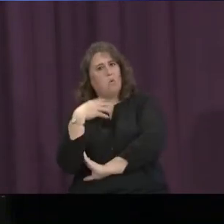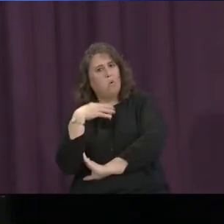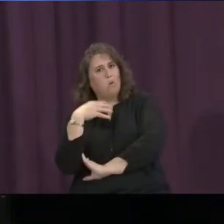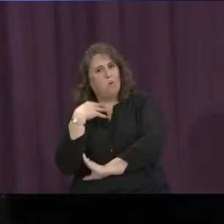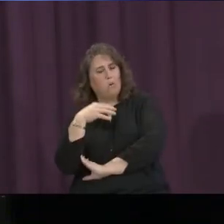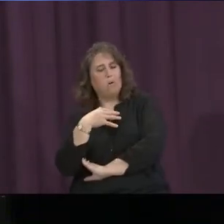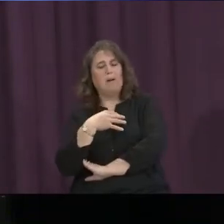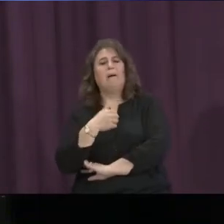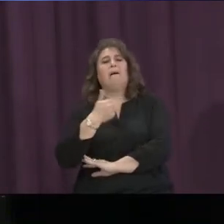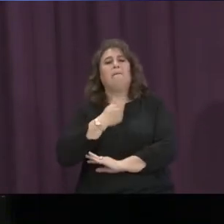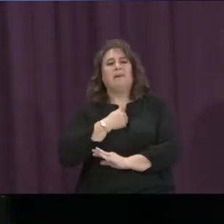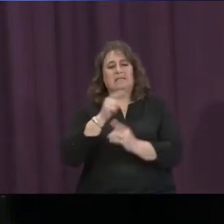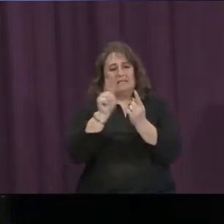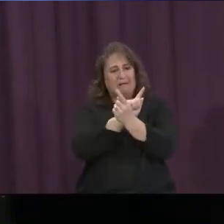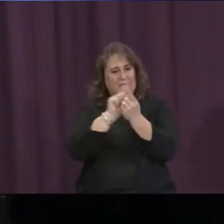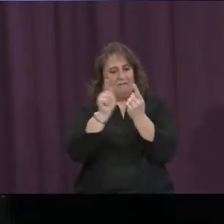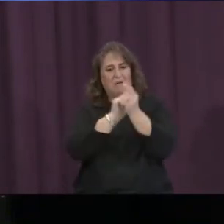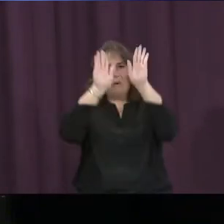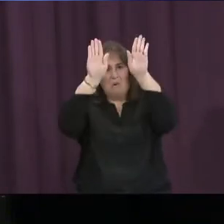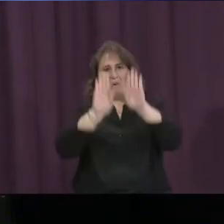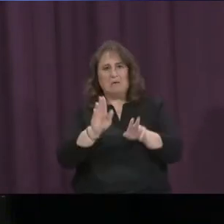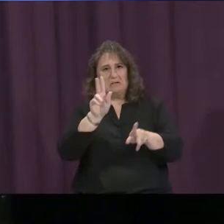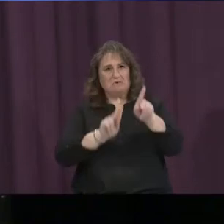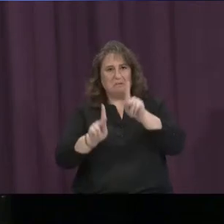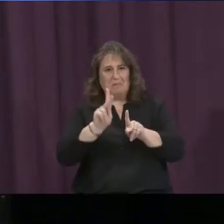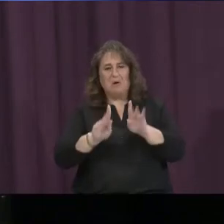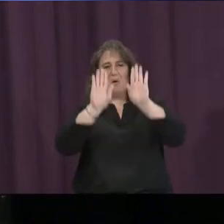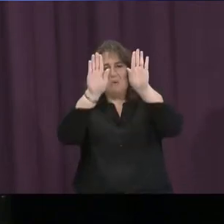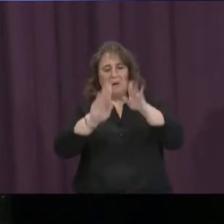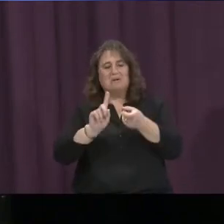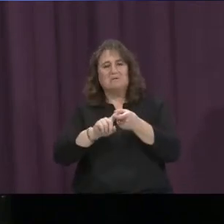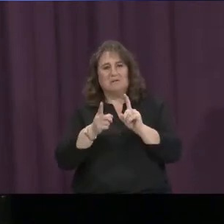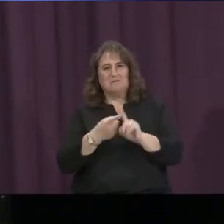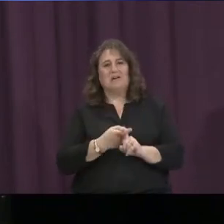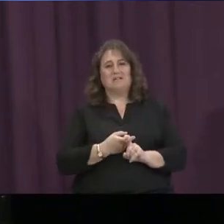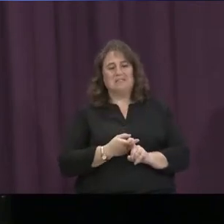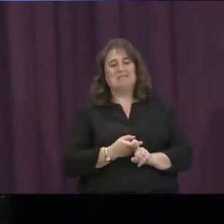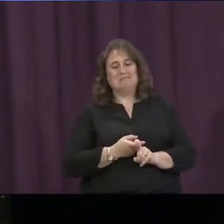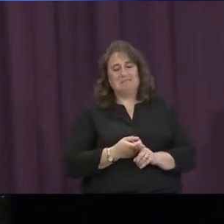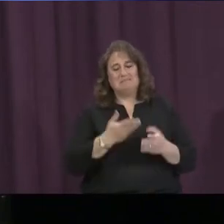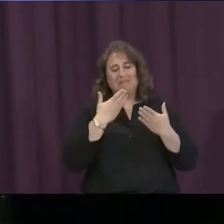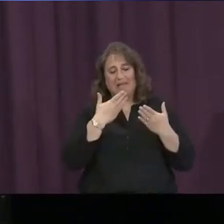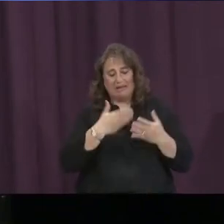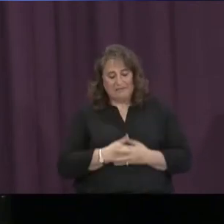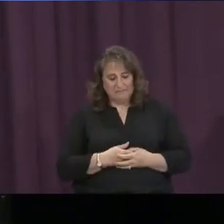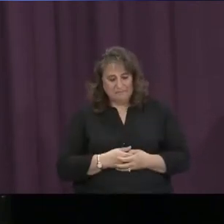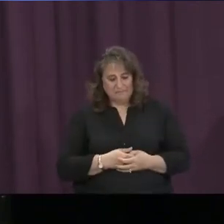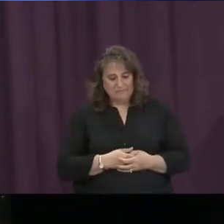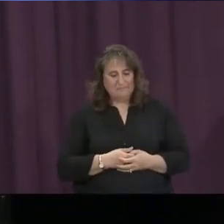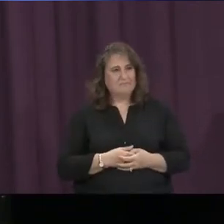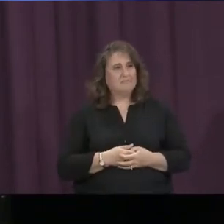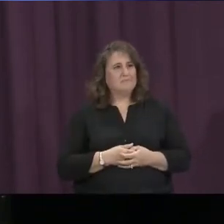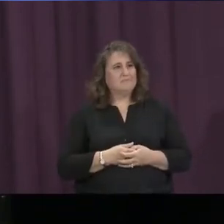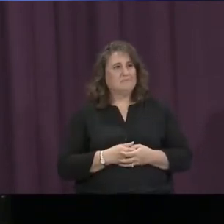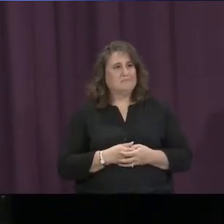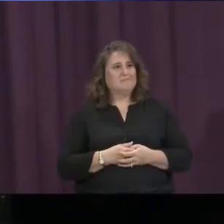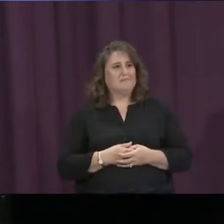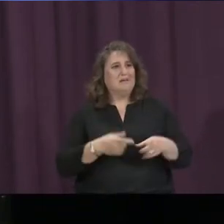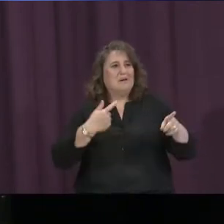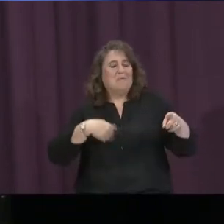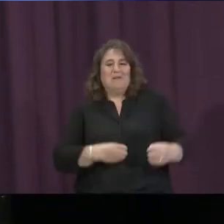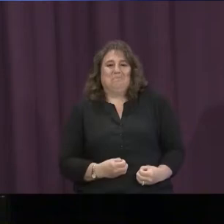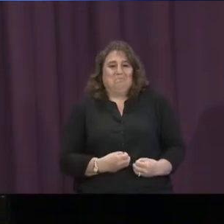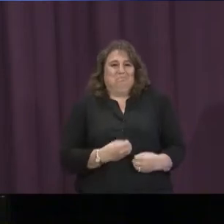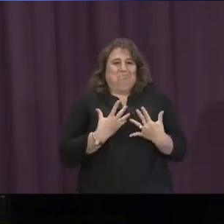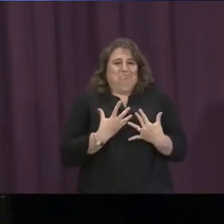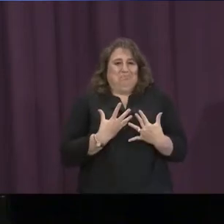people and have great friendships. So that you reminded me of a lot right there. Yeah. Uh huh. I just love how we inspire each other.